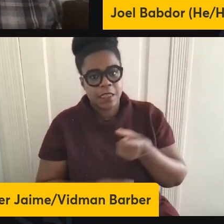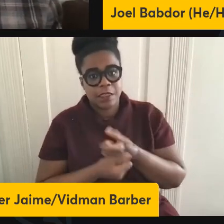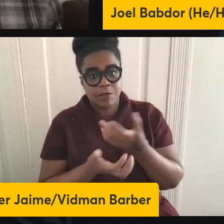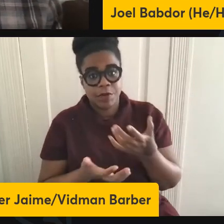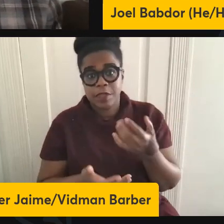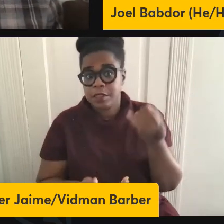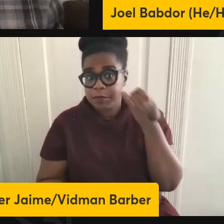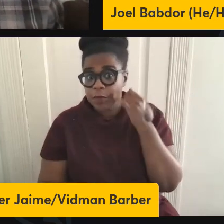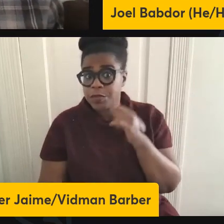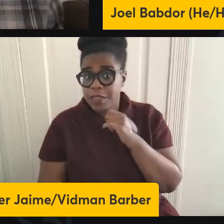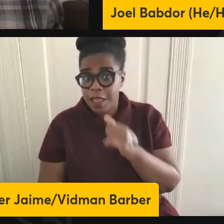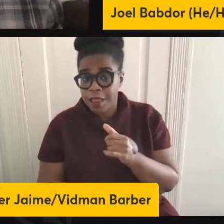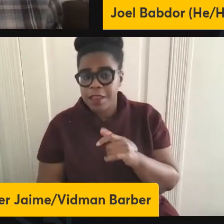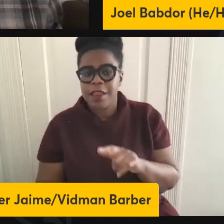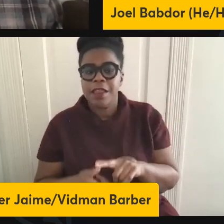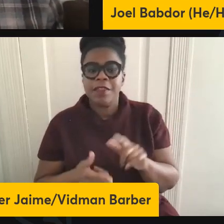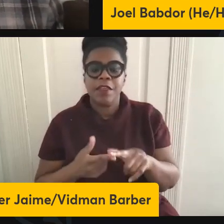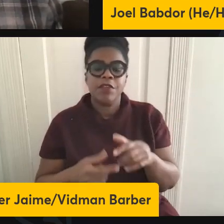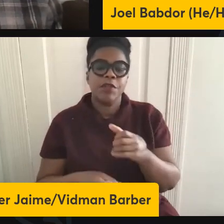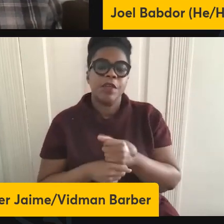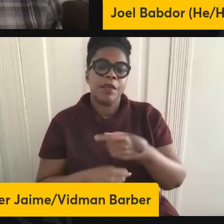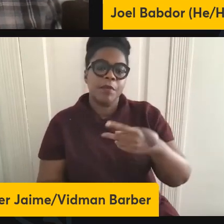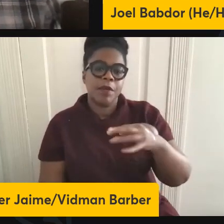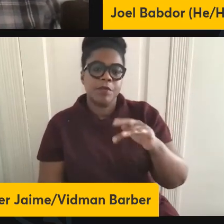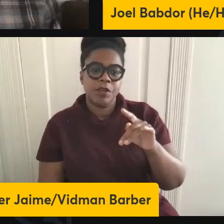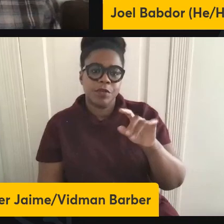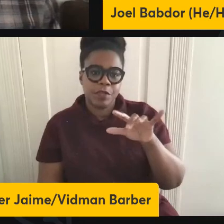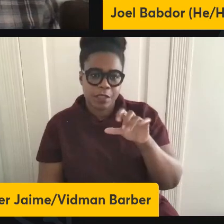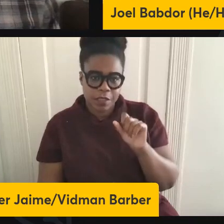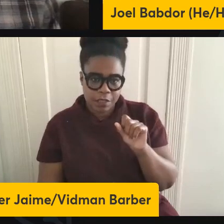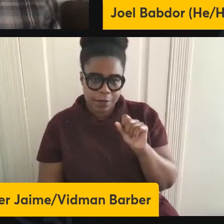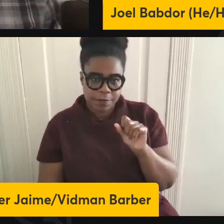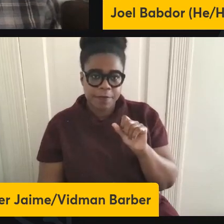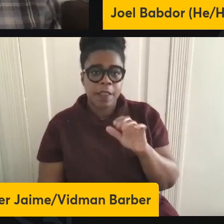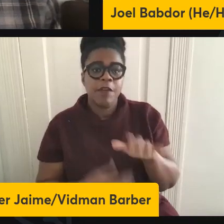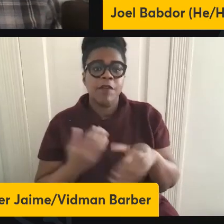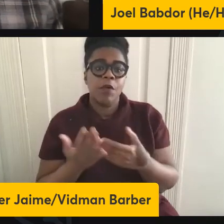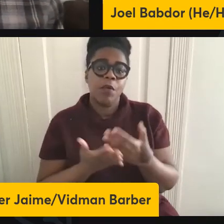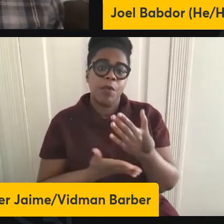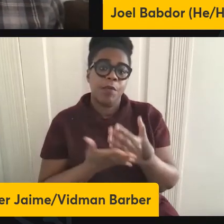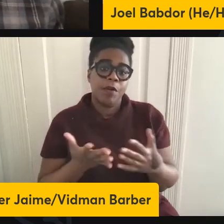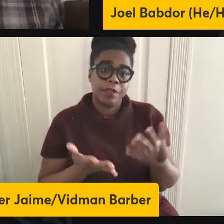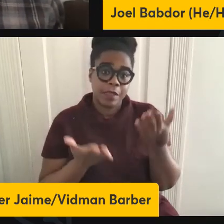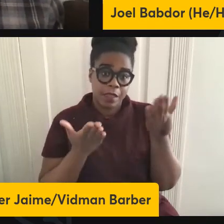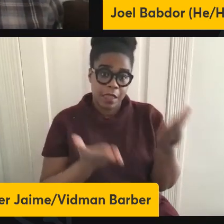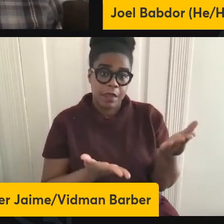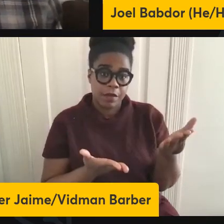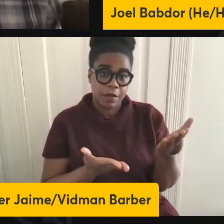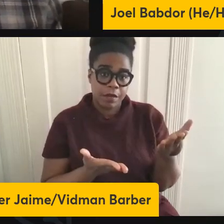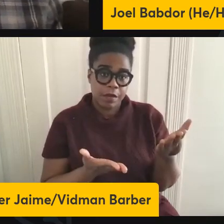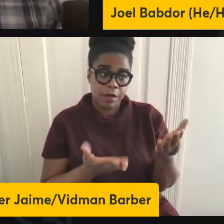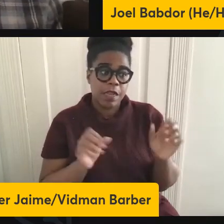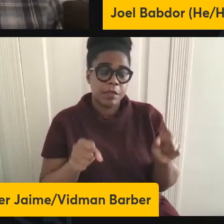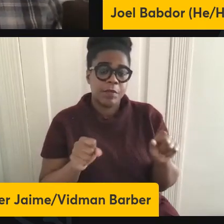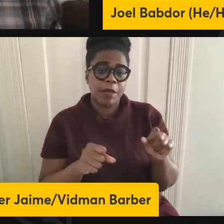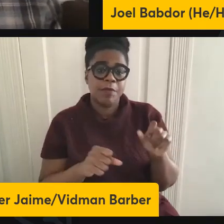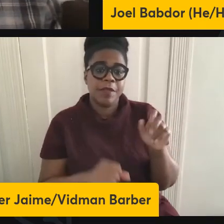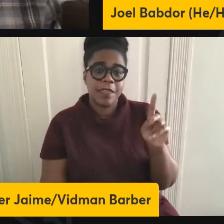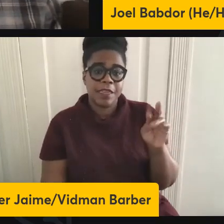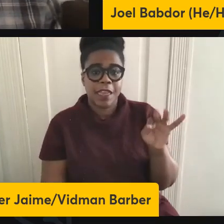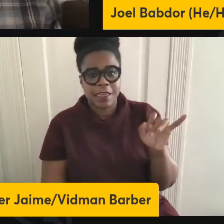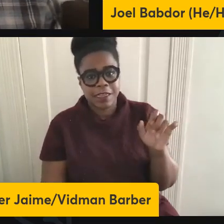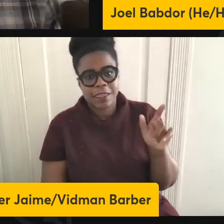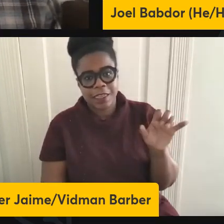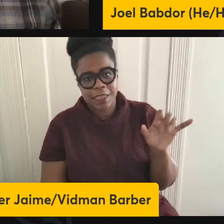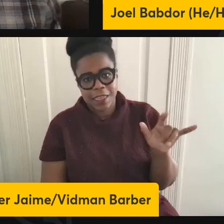you would probably still get apoptosis. But if all the components are there, it's likely that kinetically pyroptosis is so